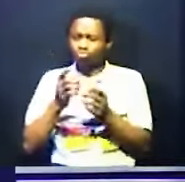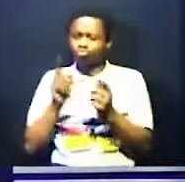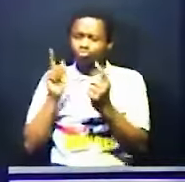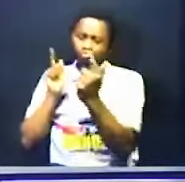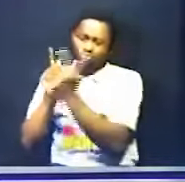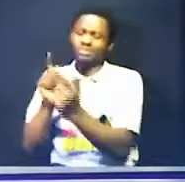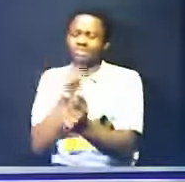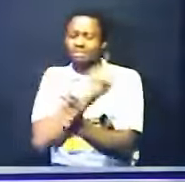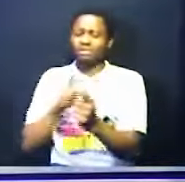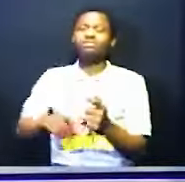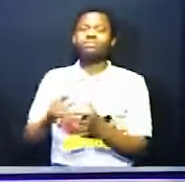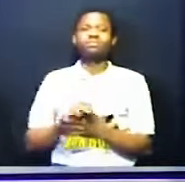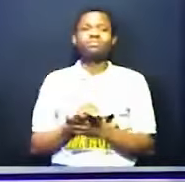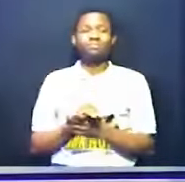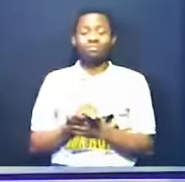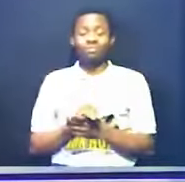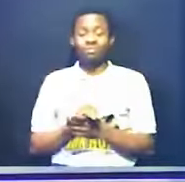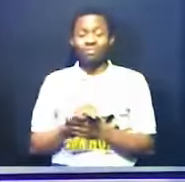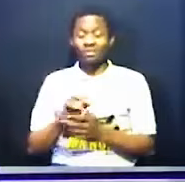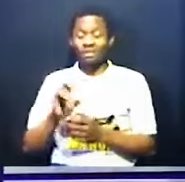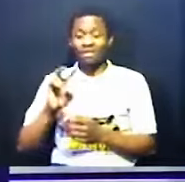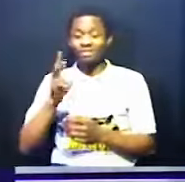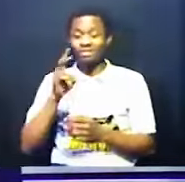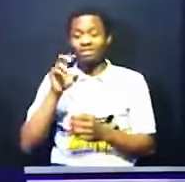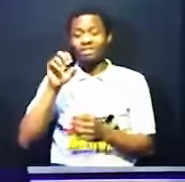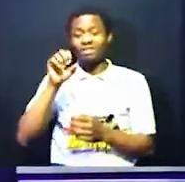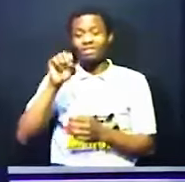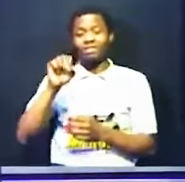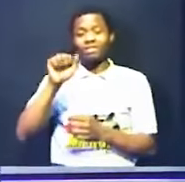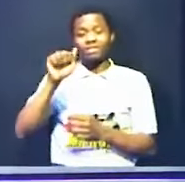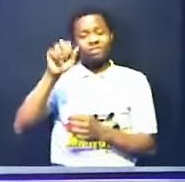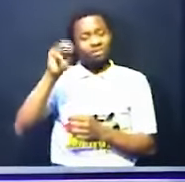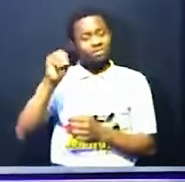32. That is